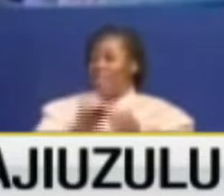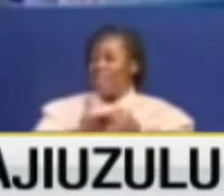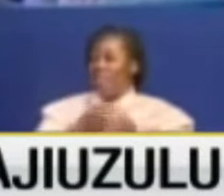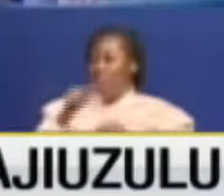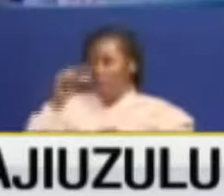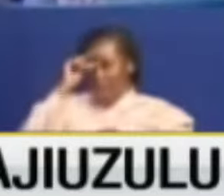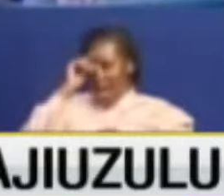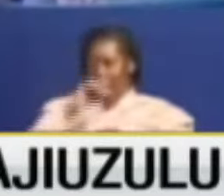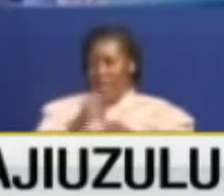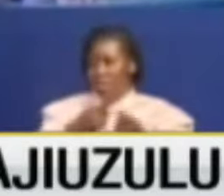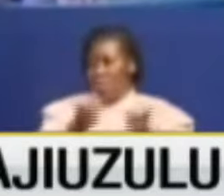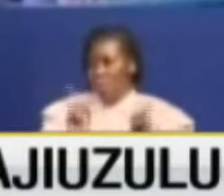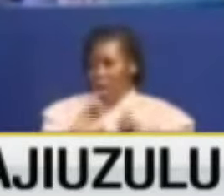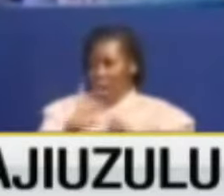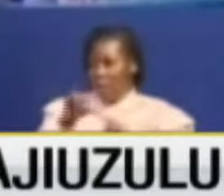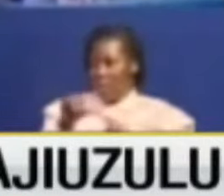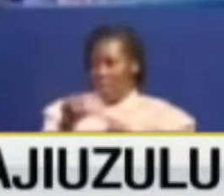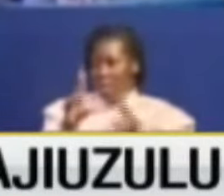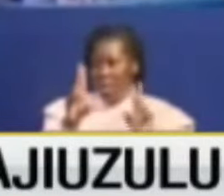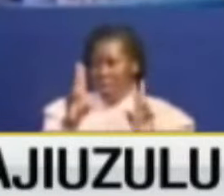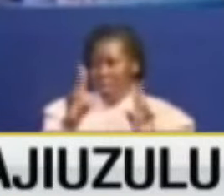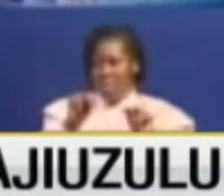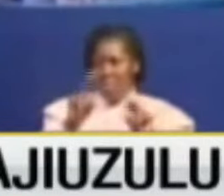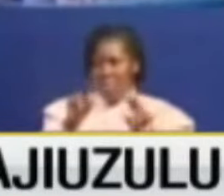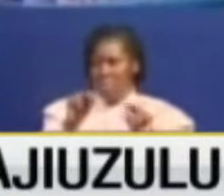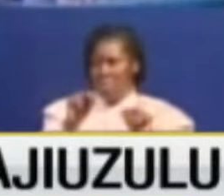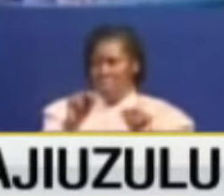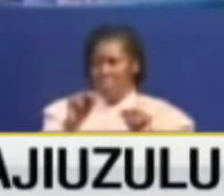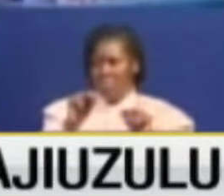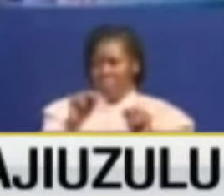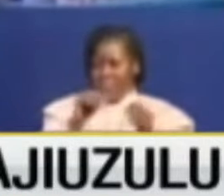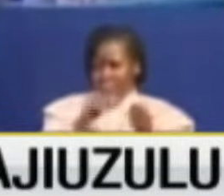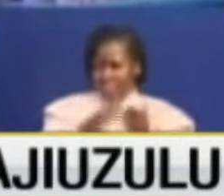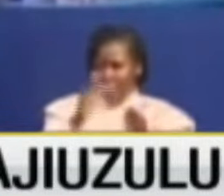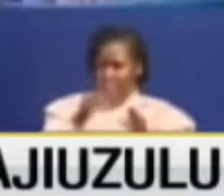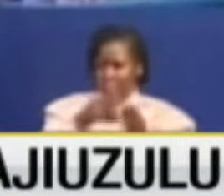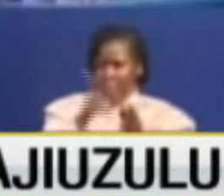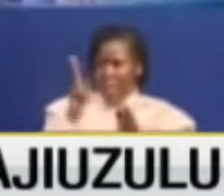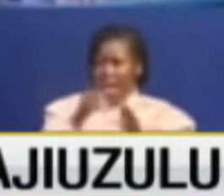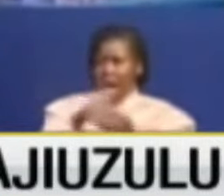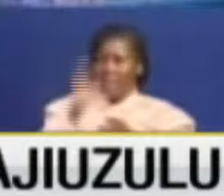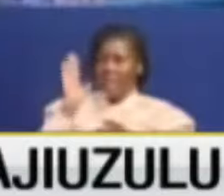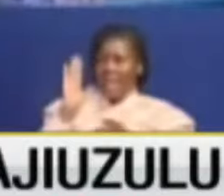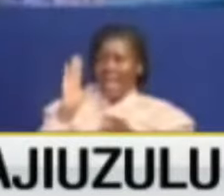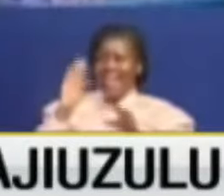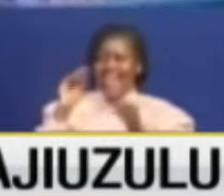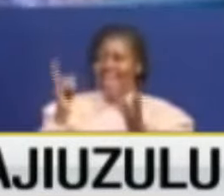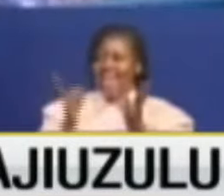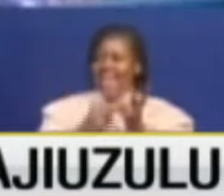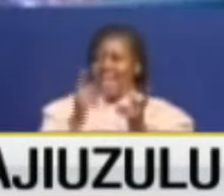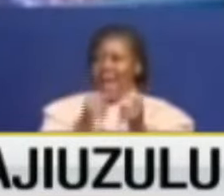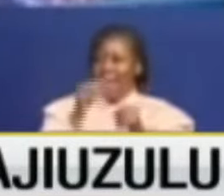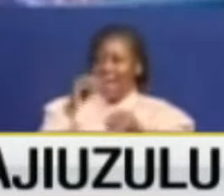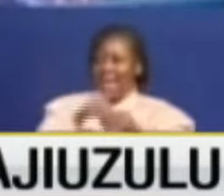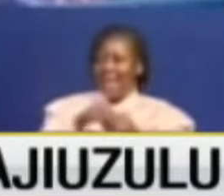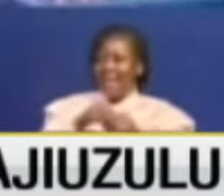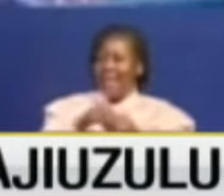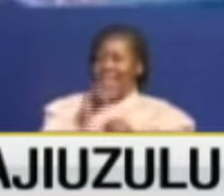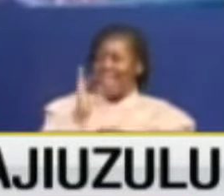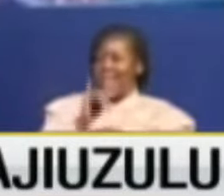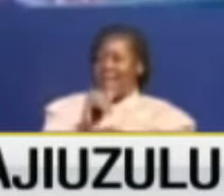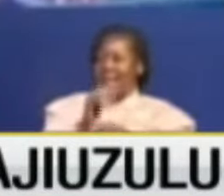and to all counties. No cent has been paid outside the figures set out in that